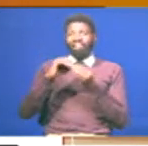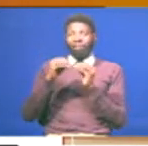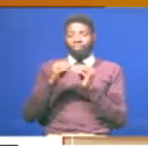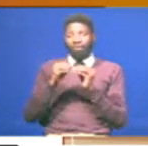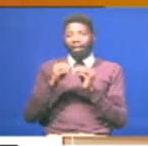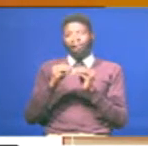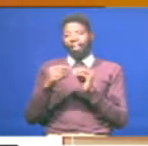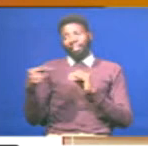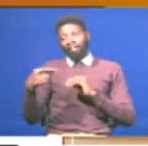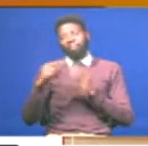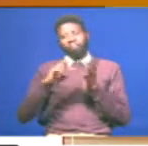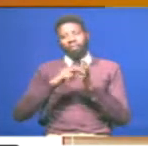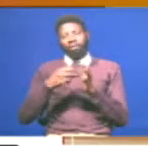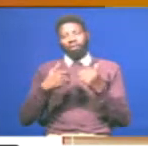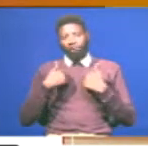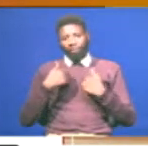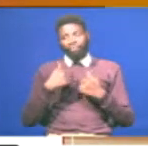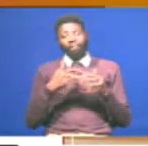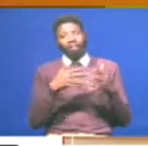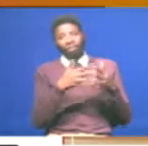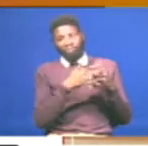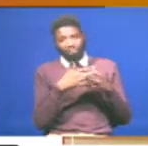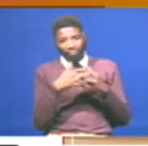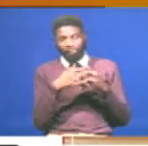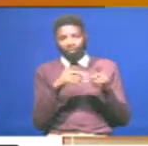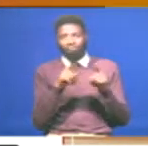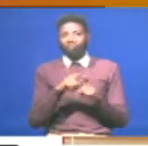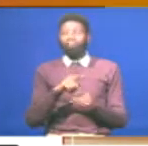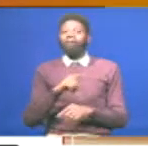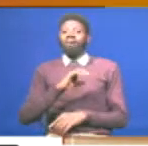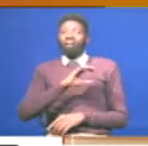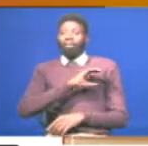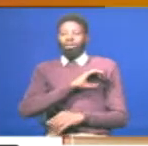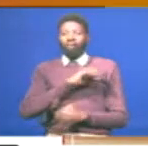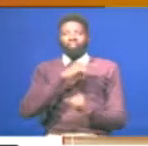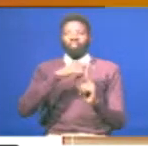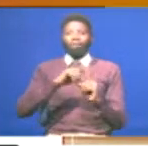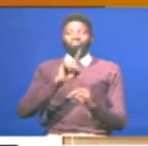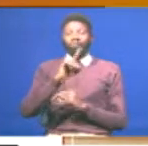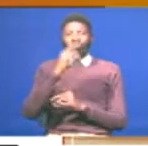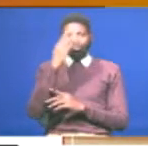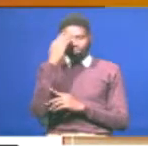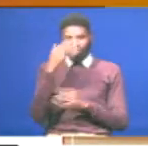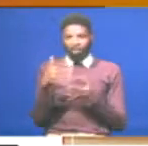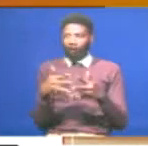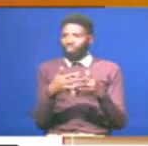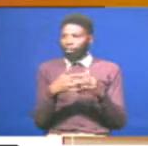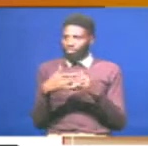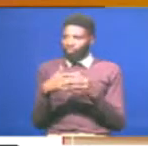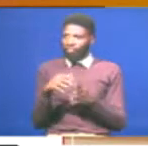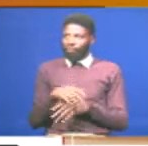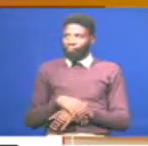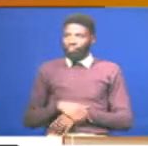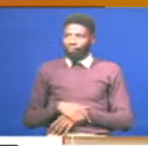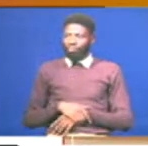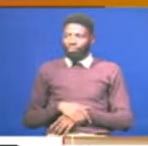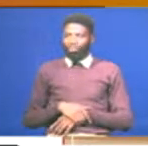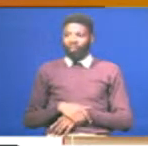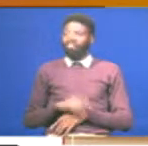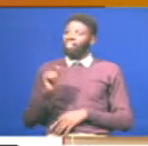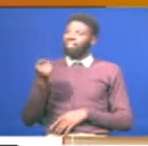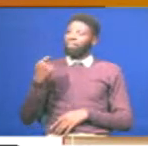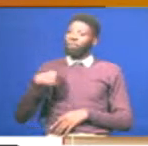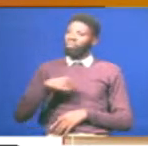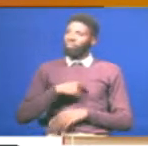The USA and Canada is plus one because it's America. Right. South Sudan, you know, Kenya, we have